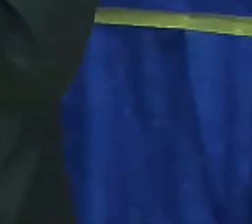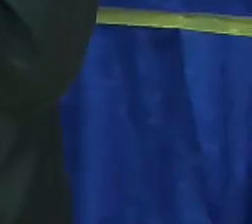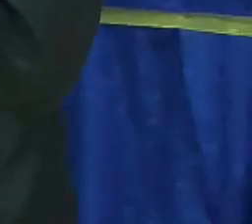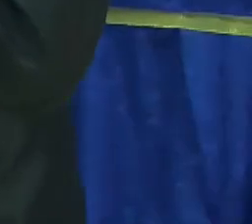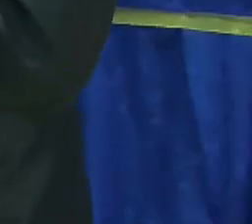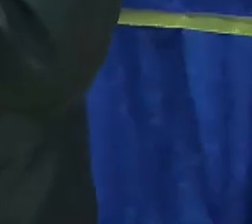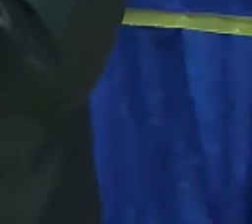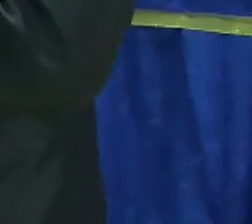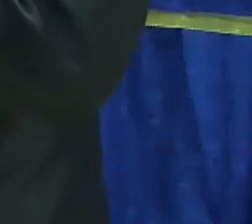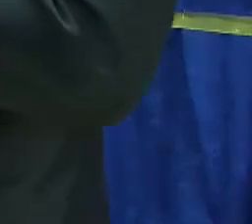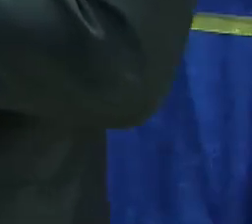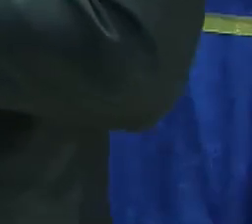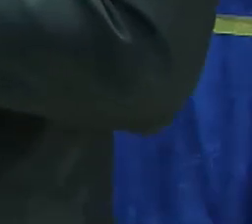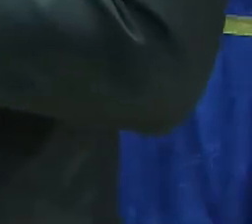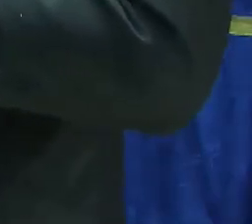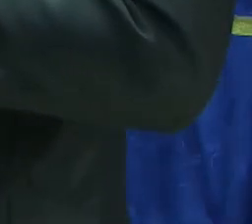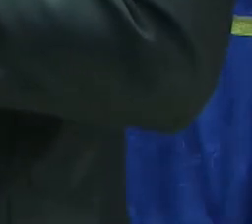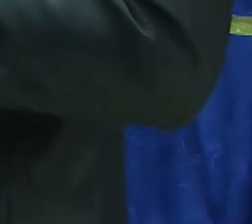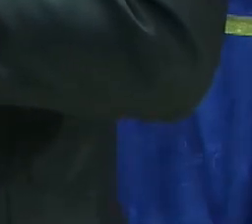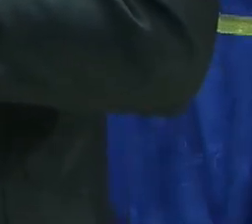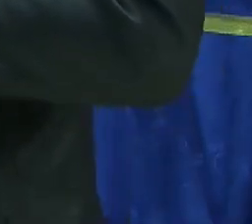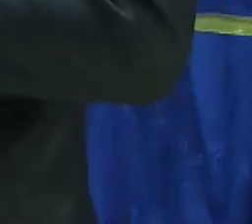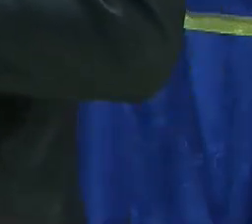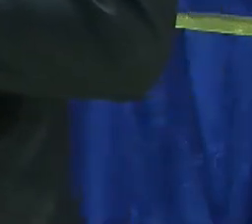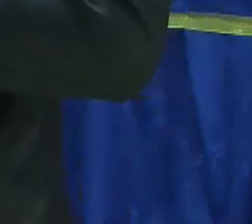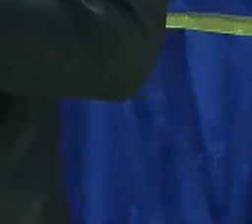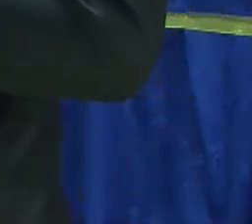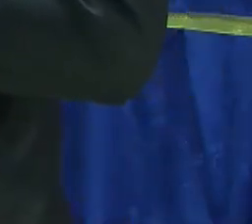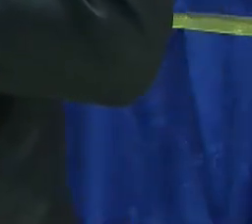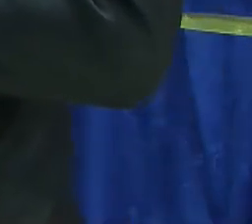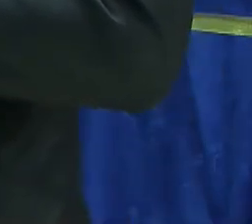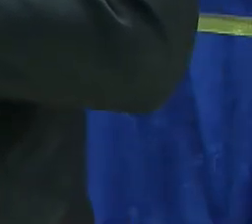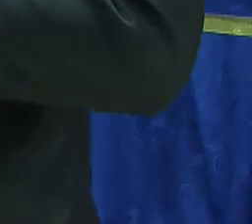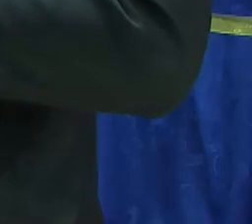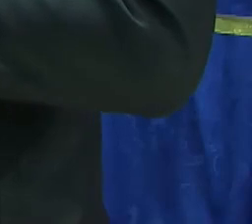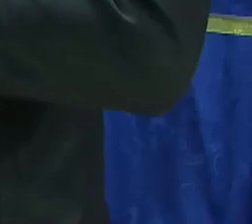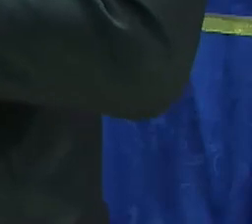That's the place of salvation, but you need to forgive that man.